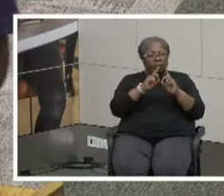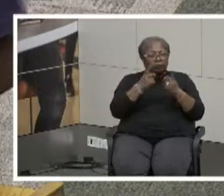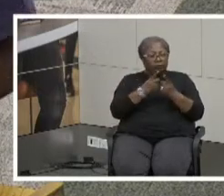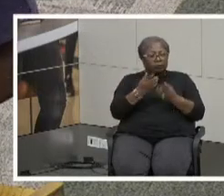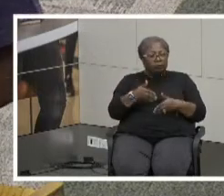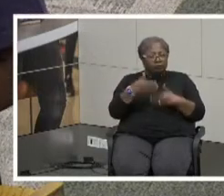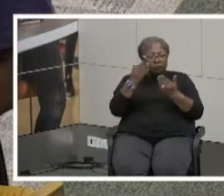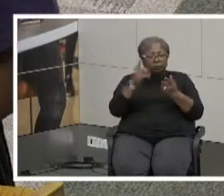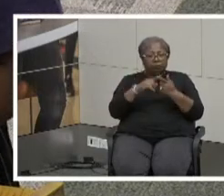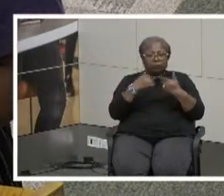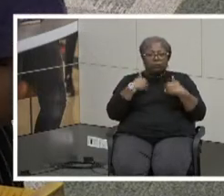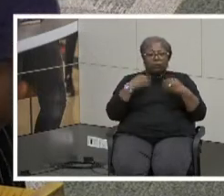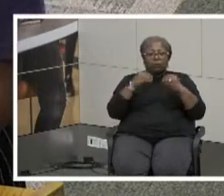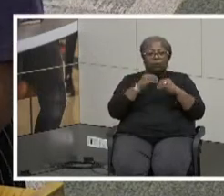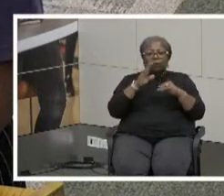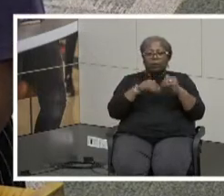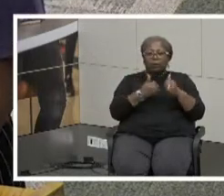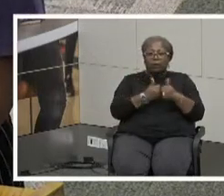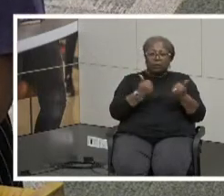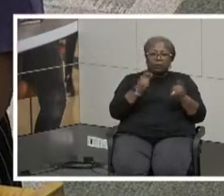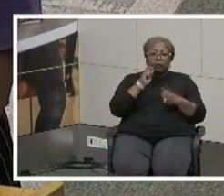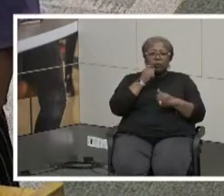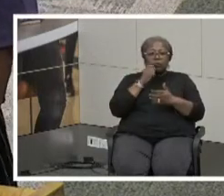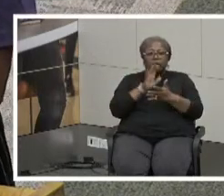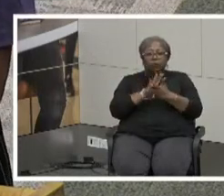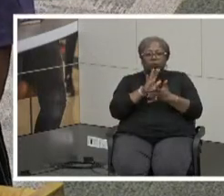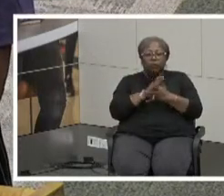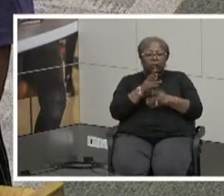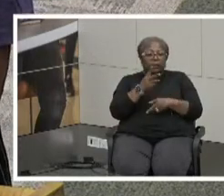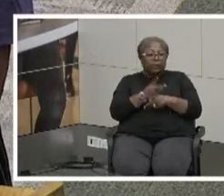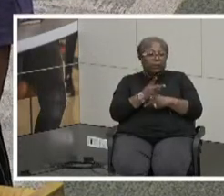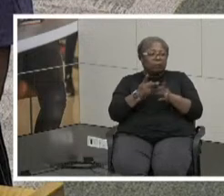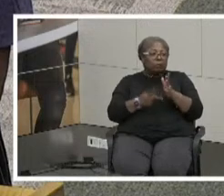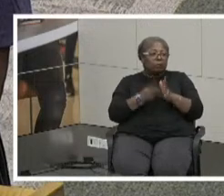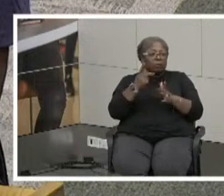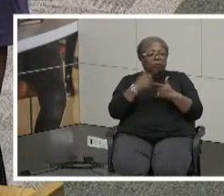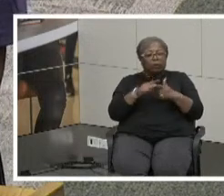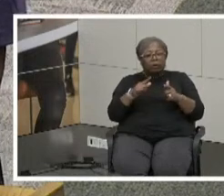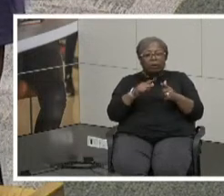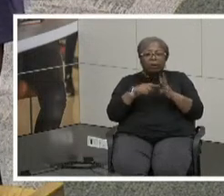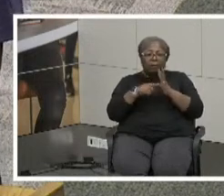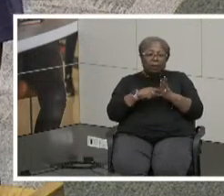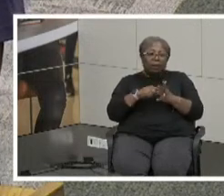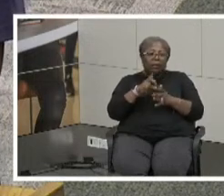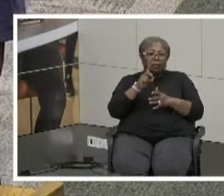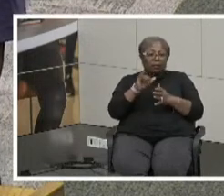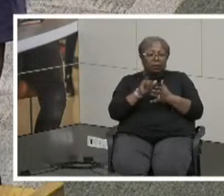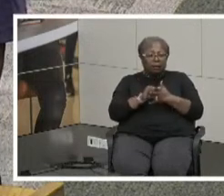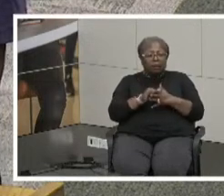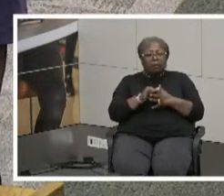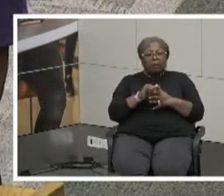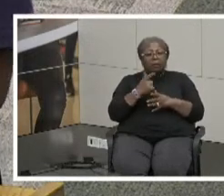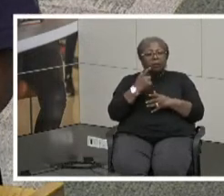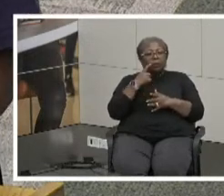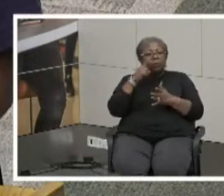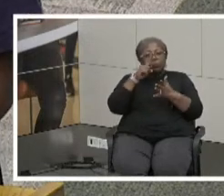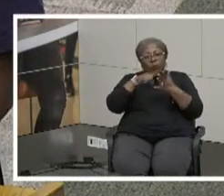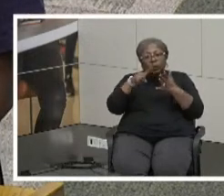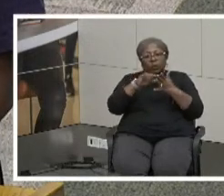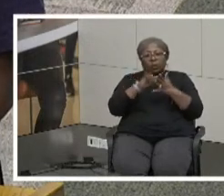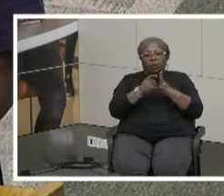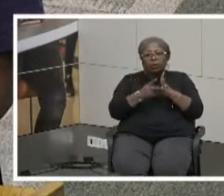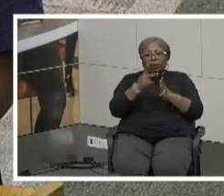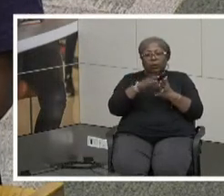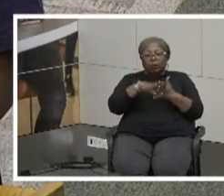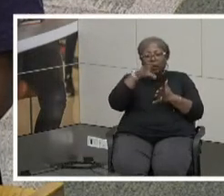recommendation to designate Warden a separate and unique school and maintain the schoolwide Dual language model there does just that research shows that dual